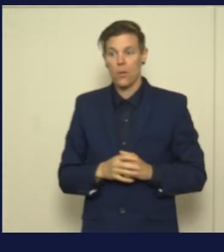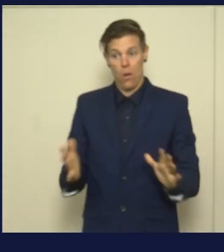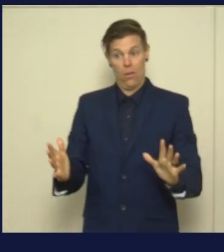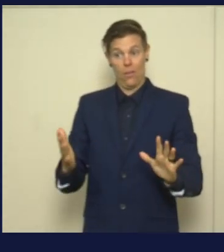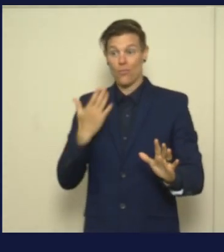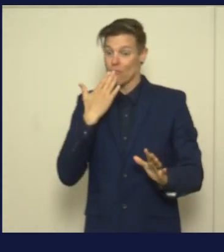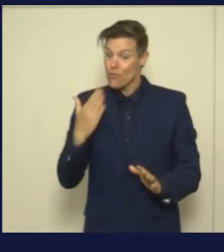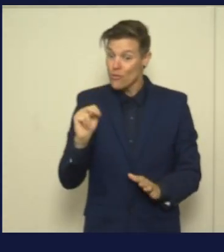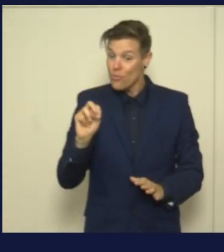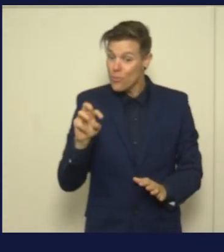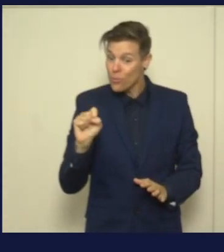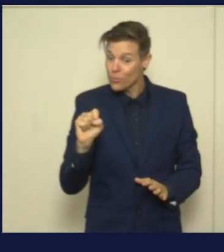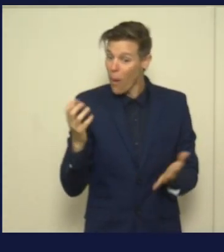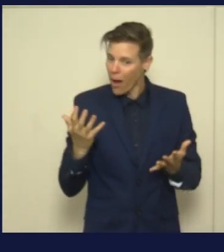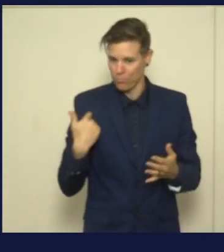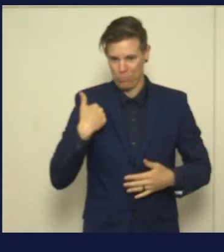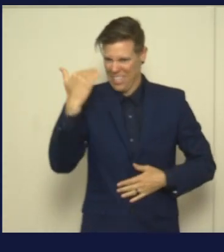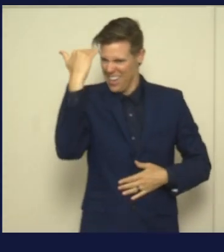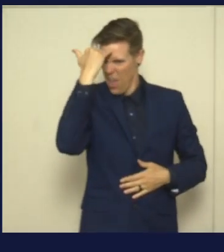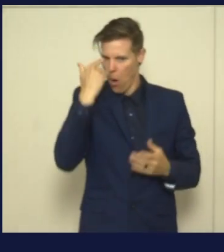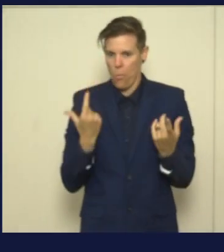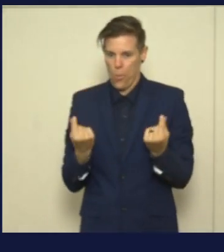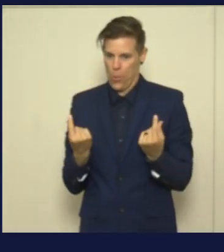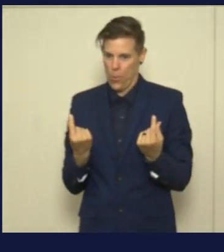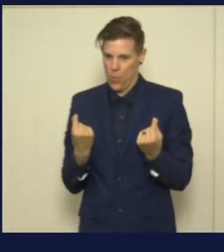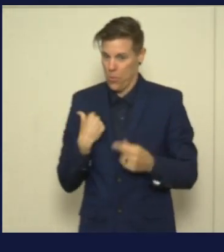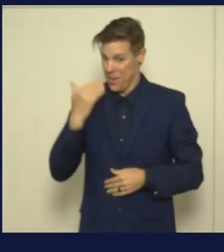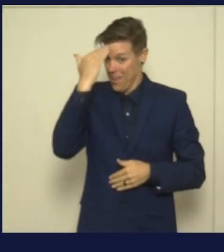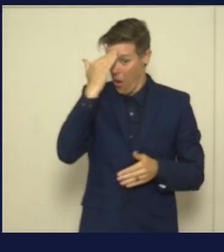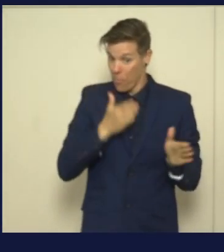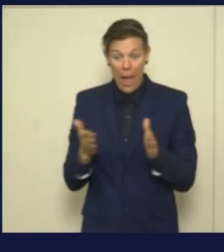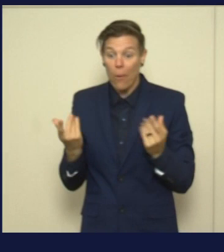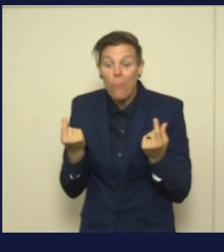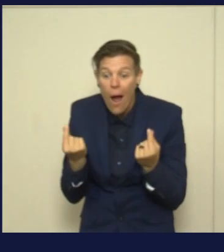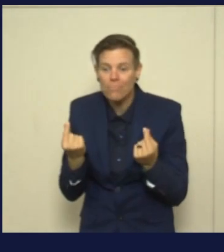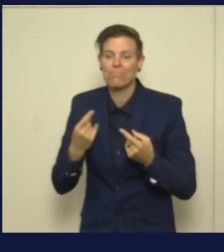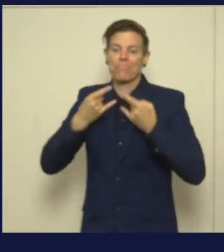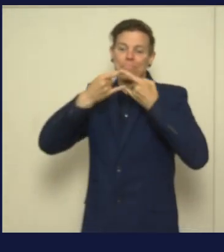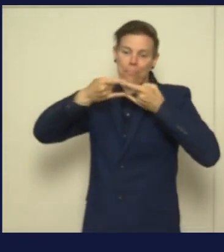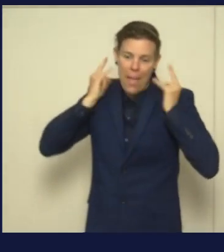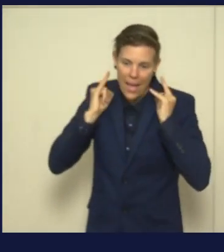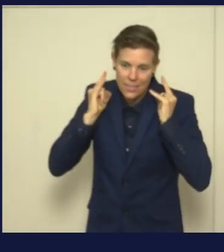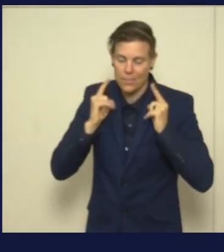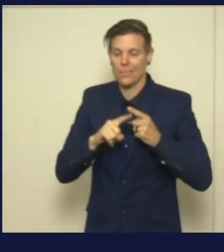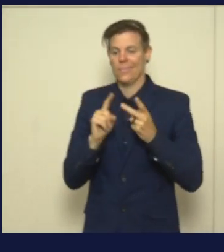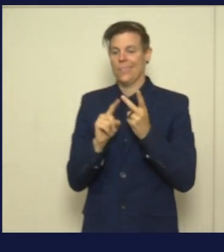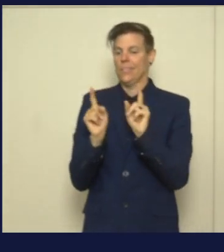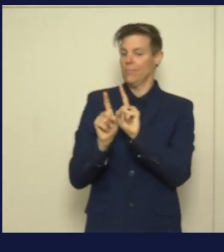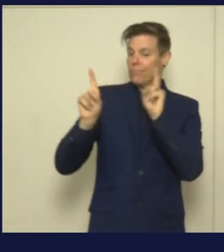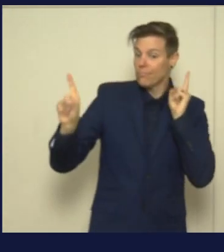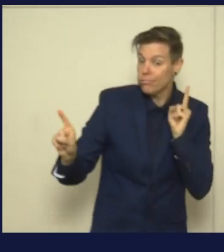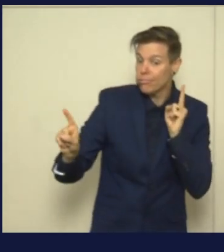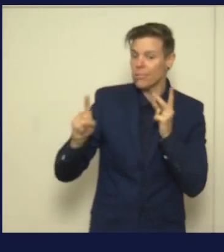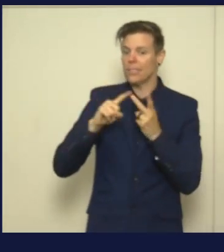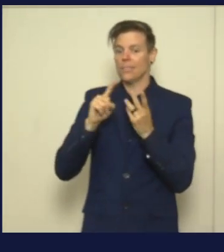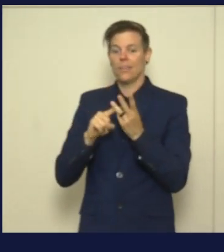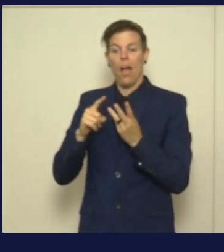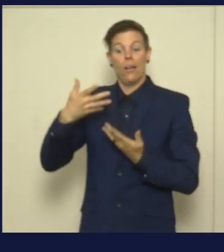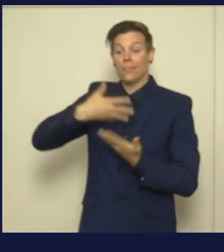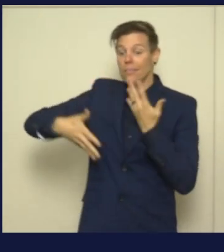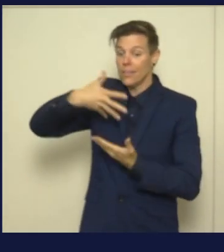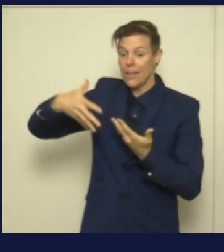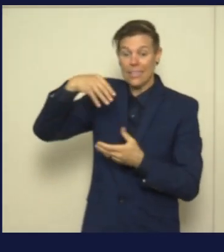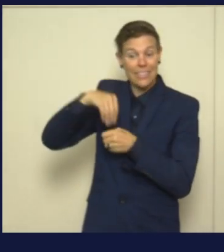So wear your mask, keep your physical distance, avoid indoor exposure with others. Please get a